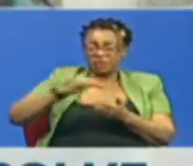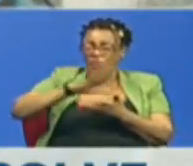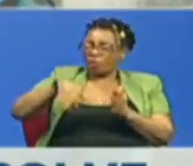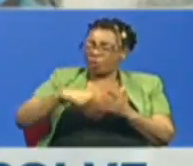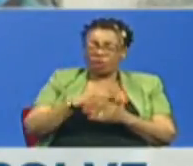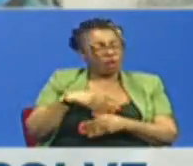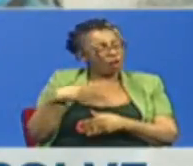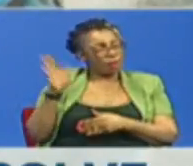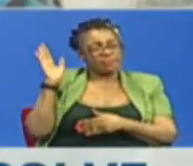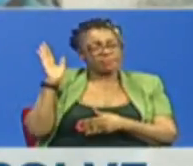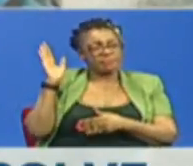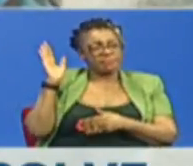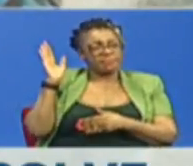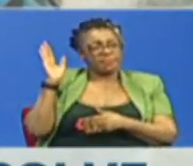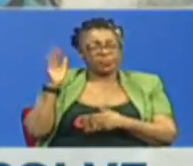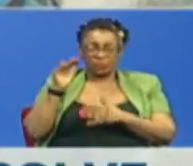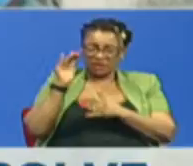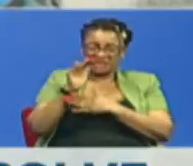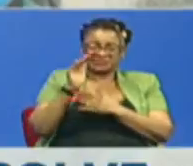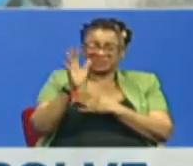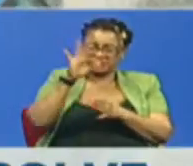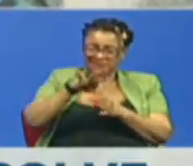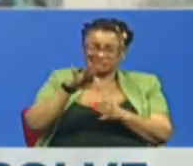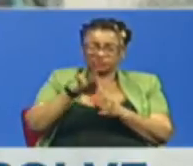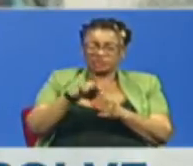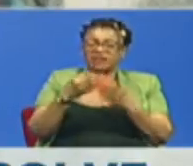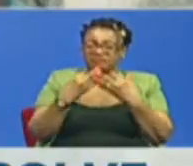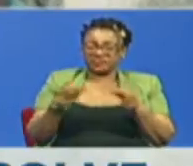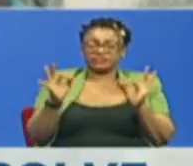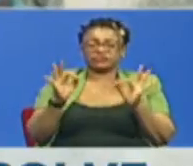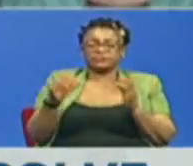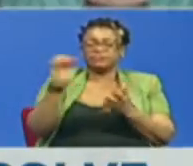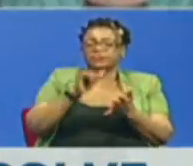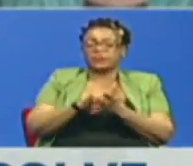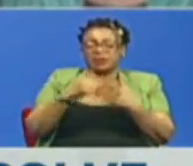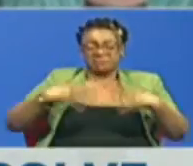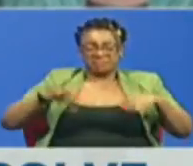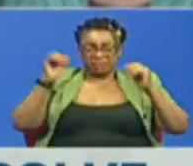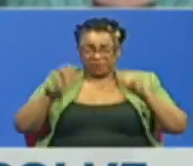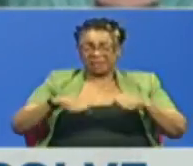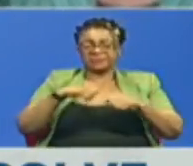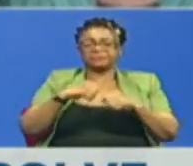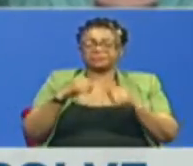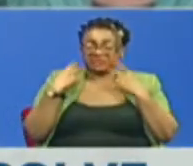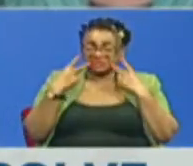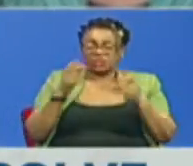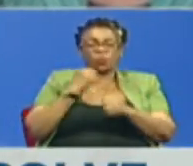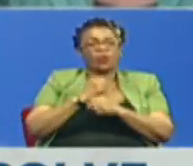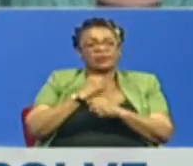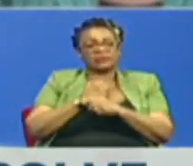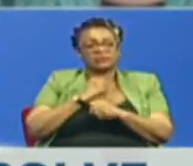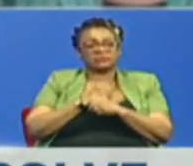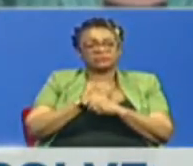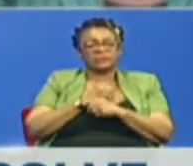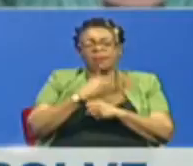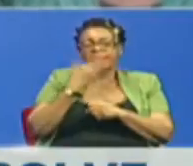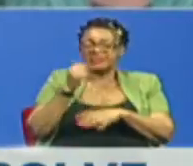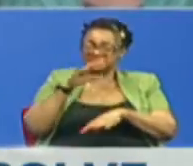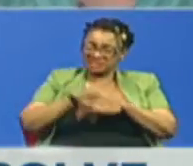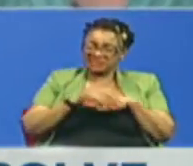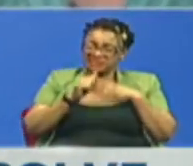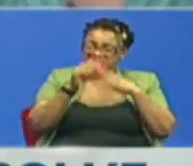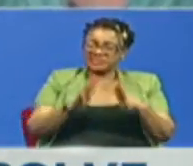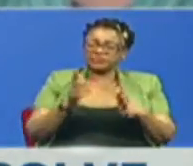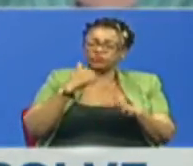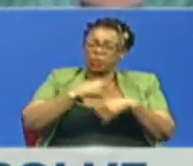nyumbani, tutaitisha viti upya, ndio wanjiku wa Kenya wa Kirinyaga waweze kufanyiwa kazi. Watu wa Kirinyaga wapate viongozi wenye watawahudumia,